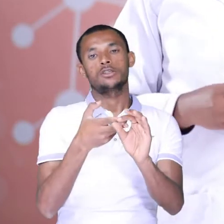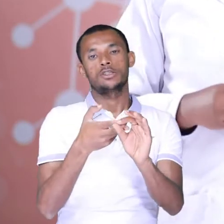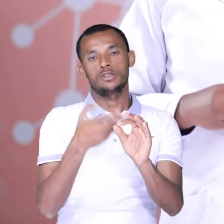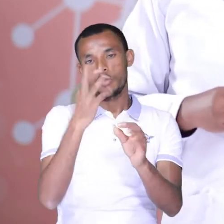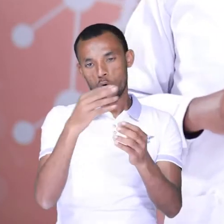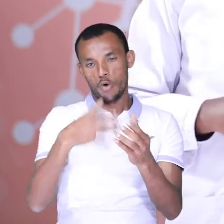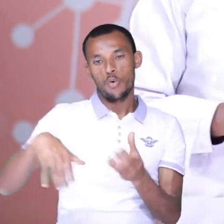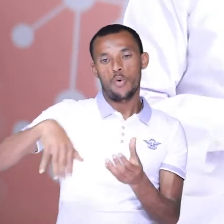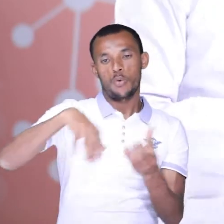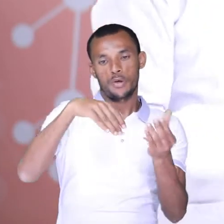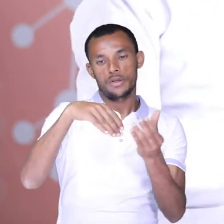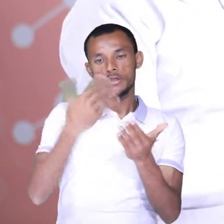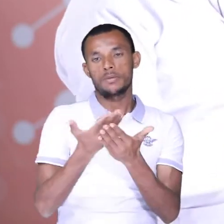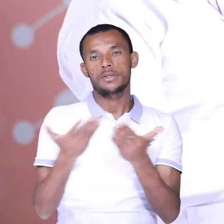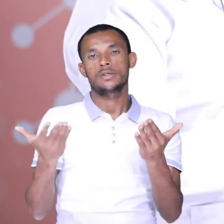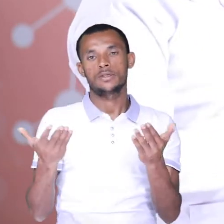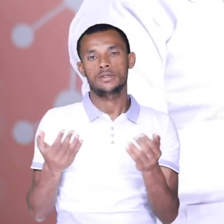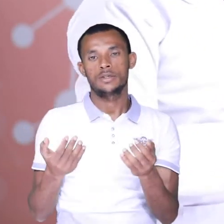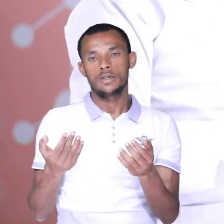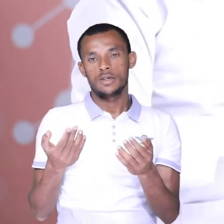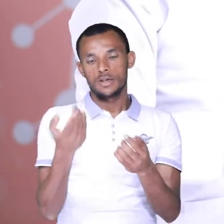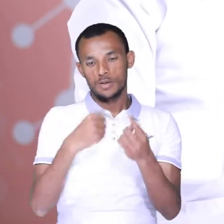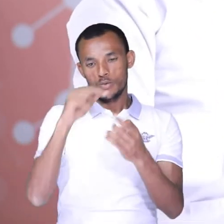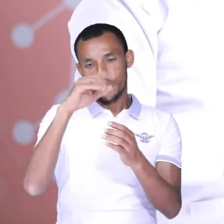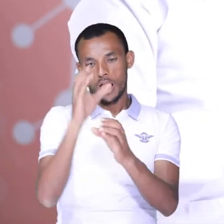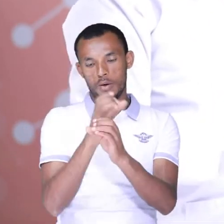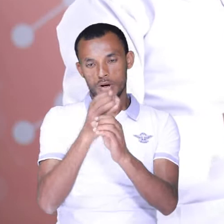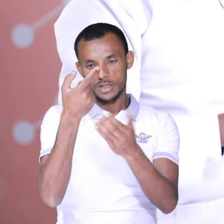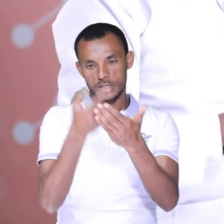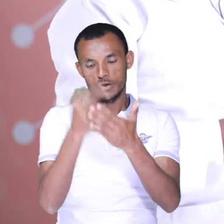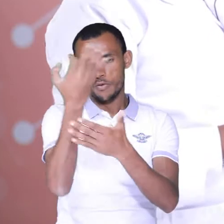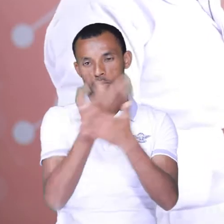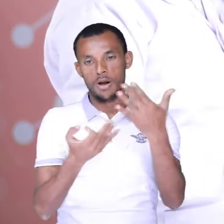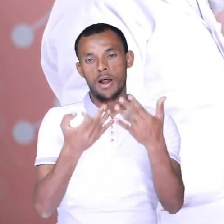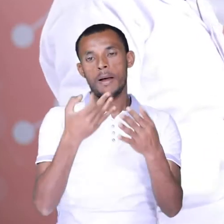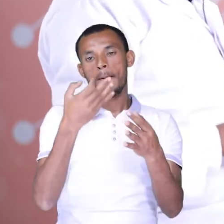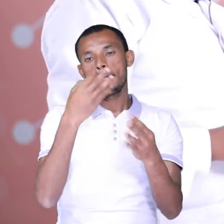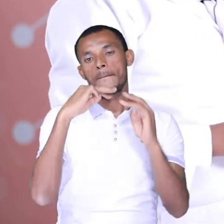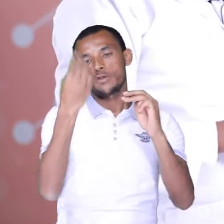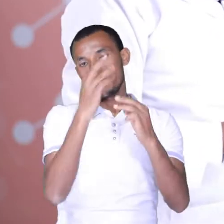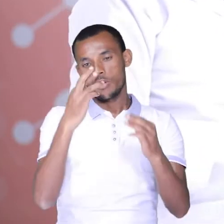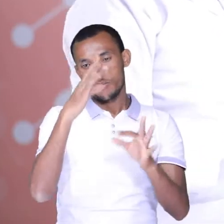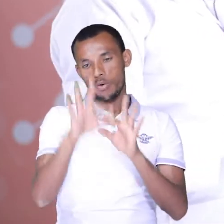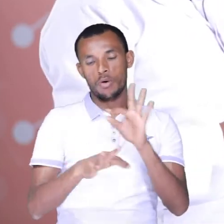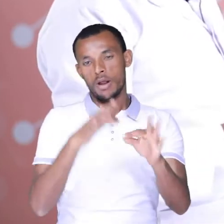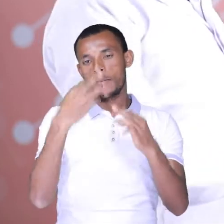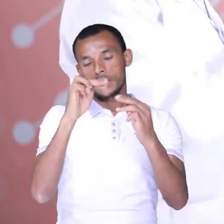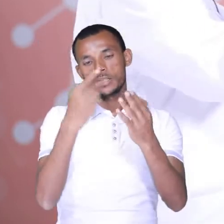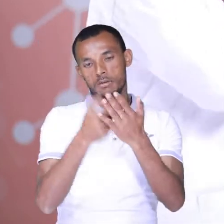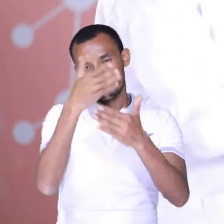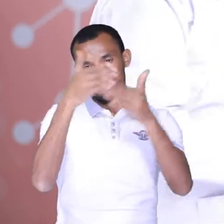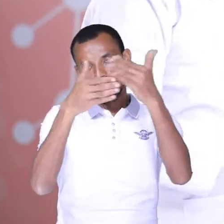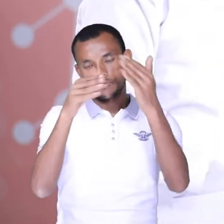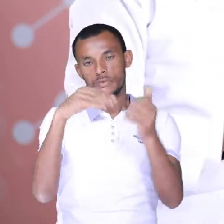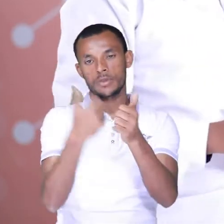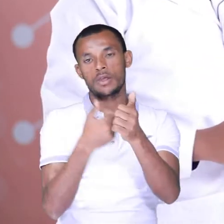liquid substances. So in order to calculate formula mass or molecular mass, we have to follow such steps. The first one is